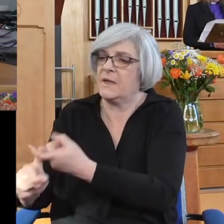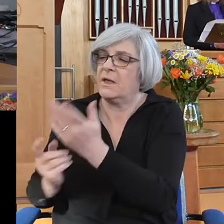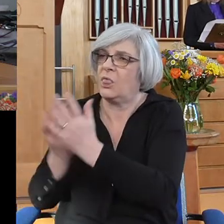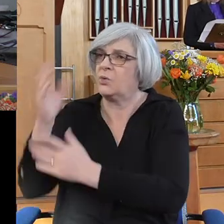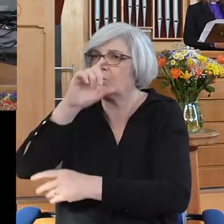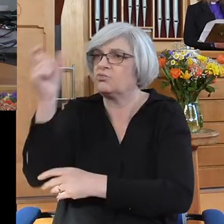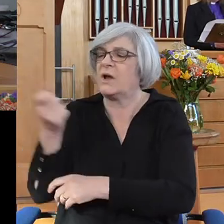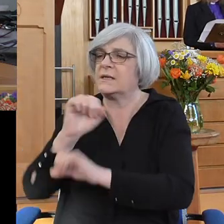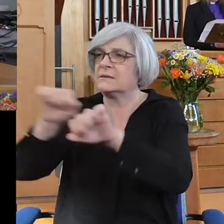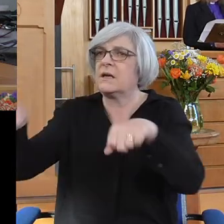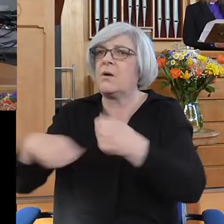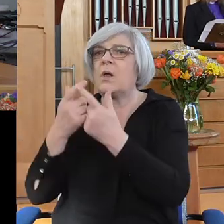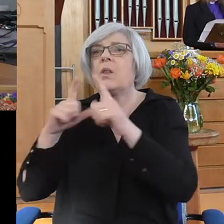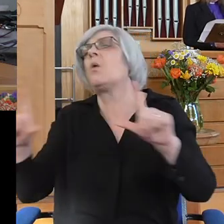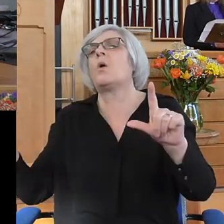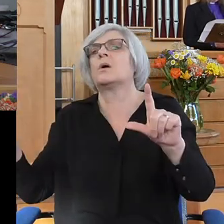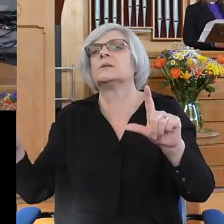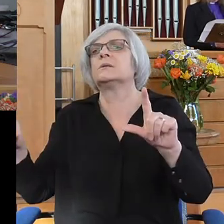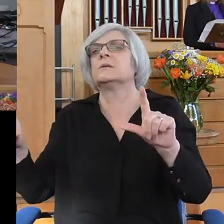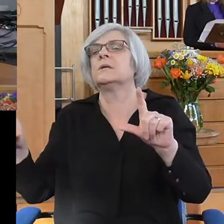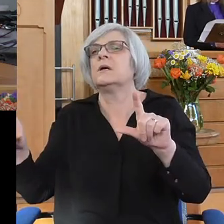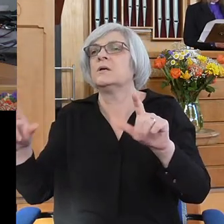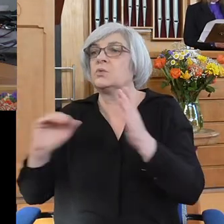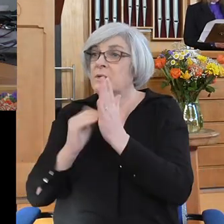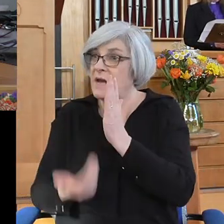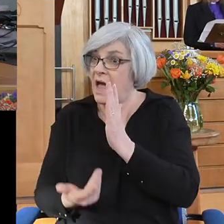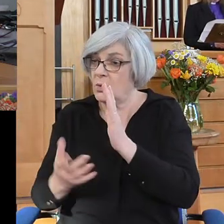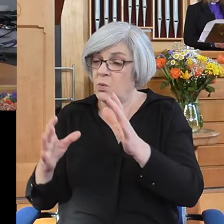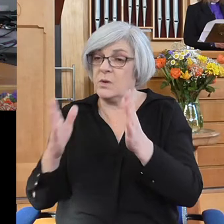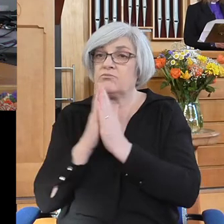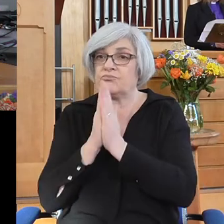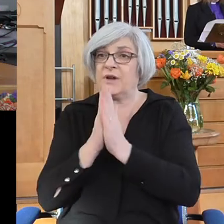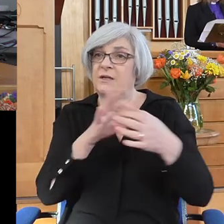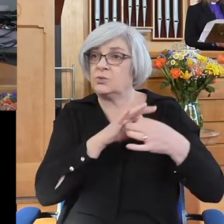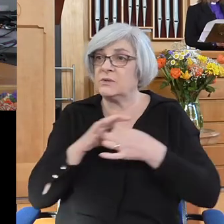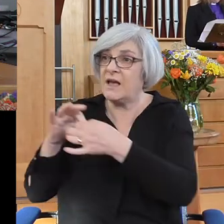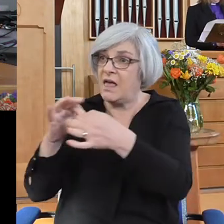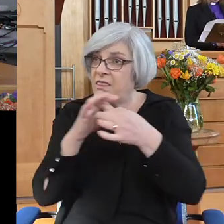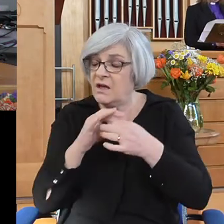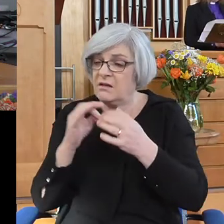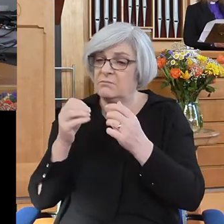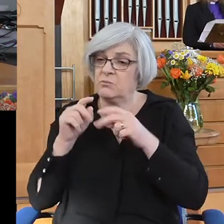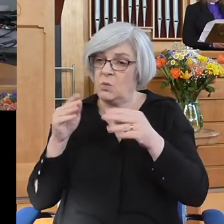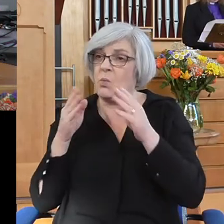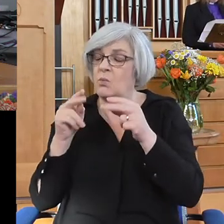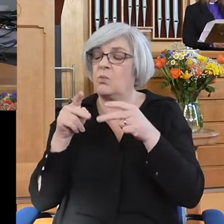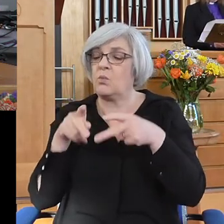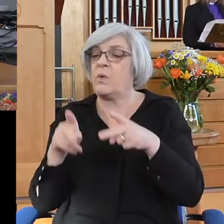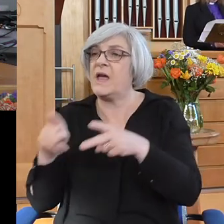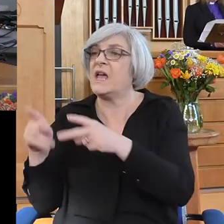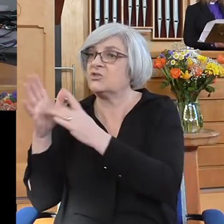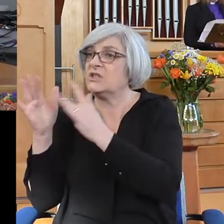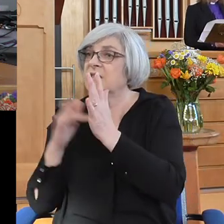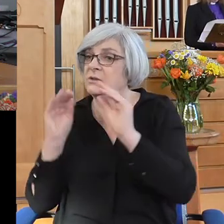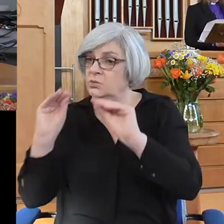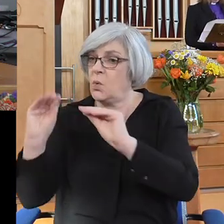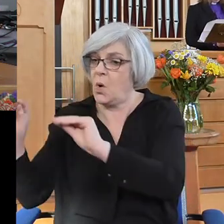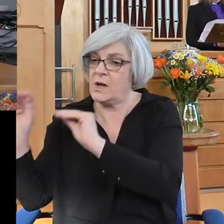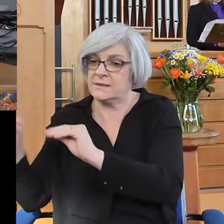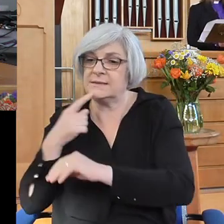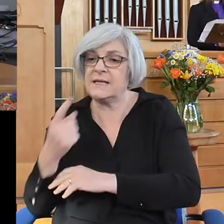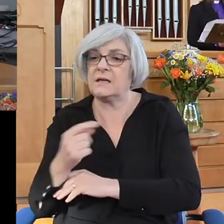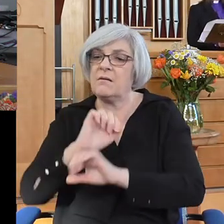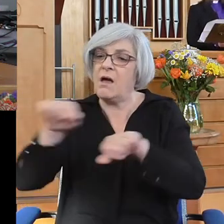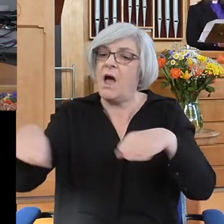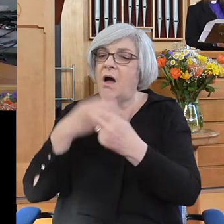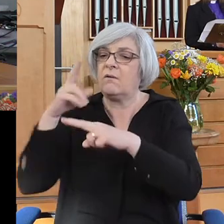Christ our Lord. So hear us as we pray together, as Jesus taught those who follow him, saying,